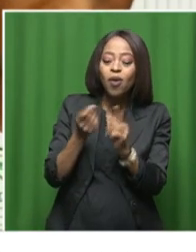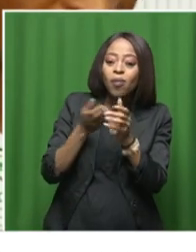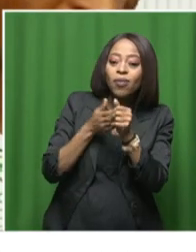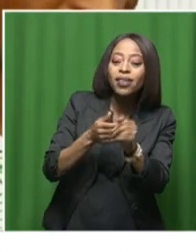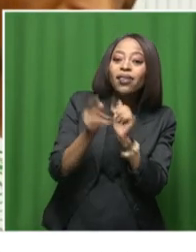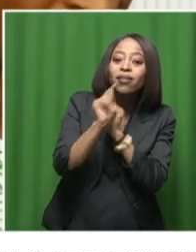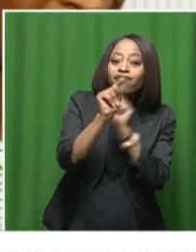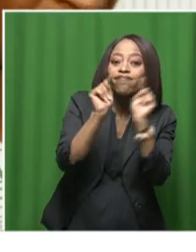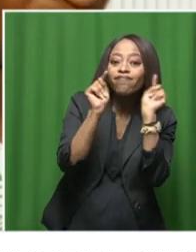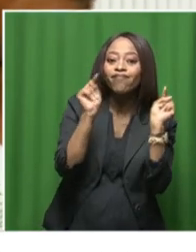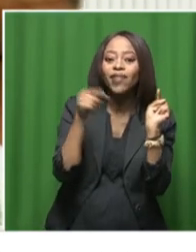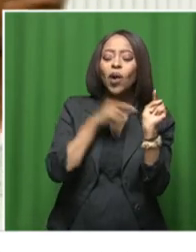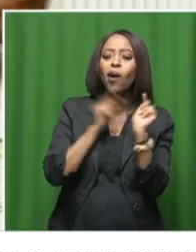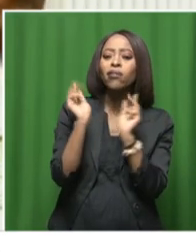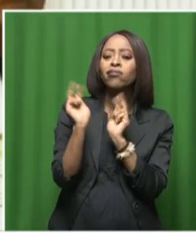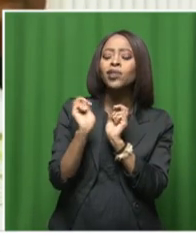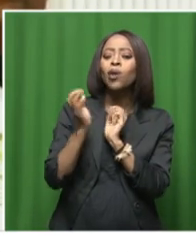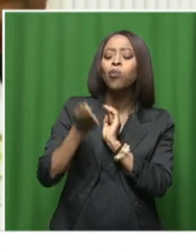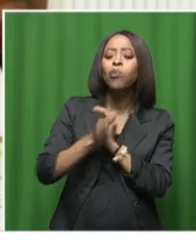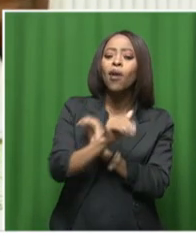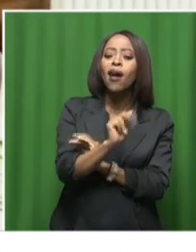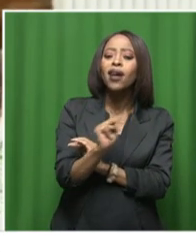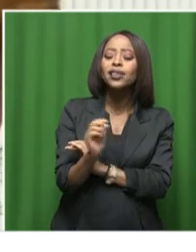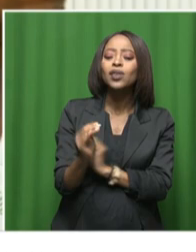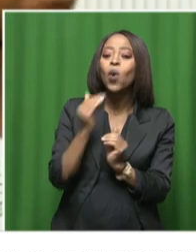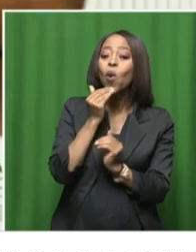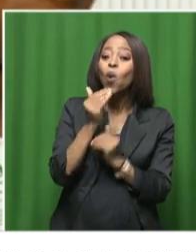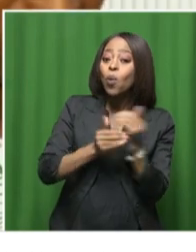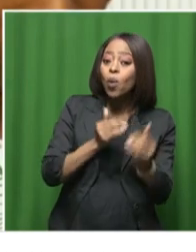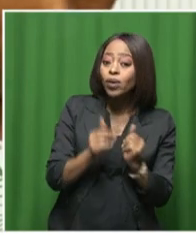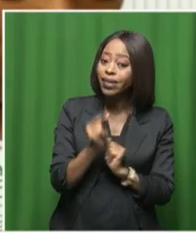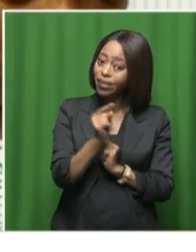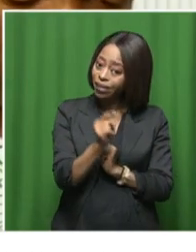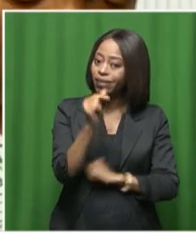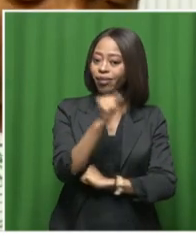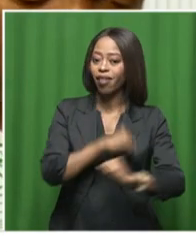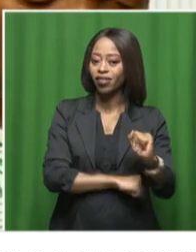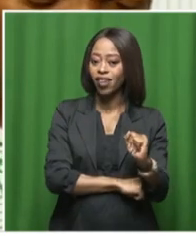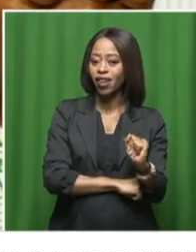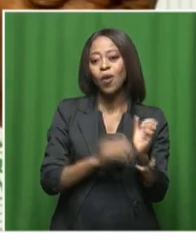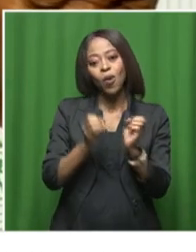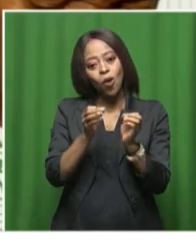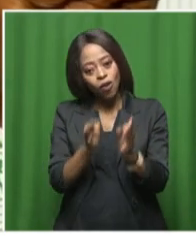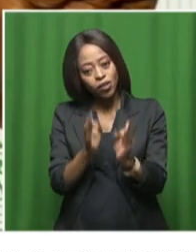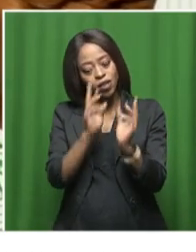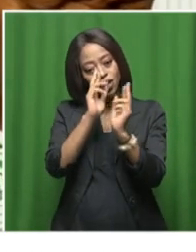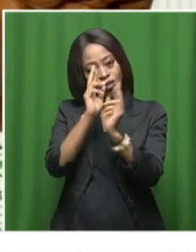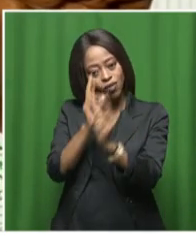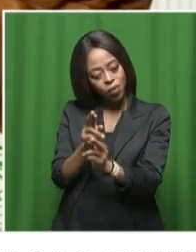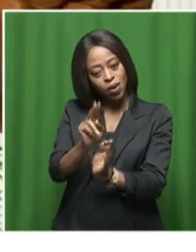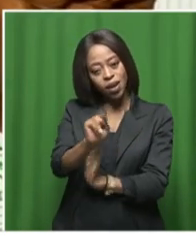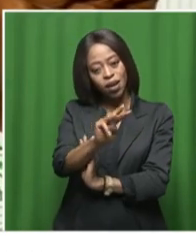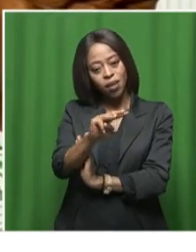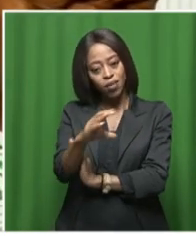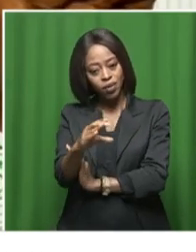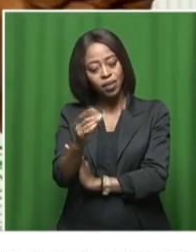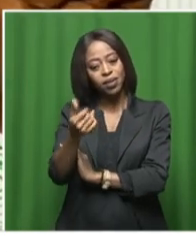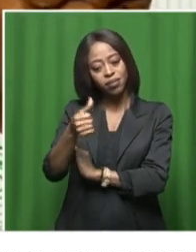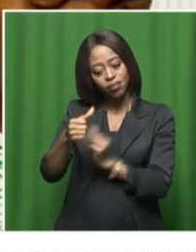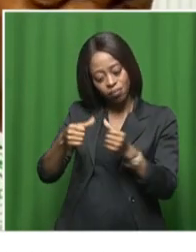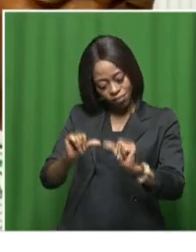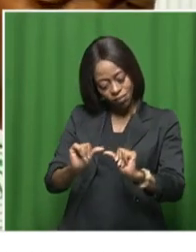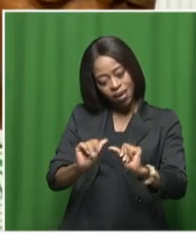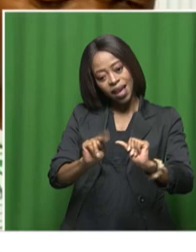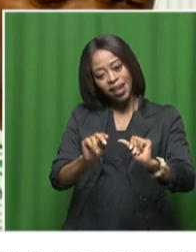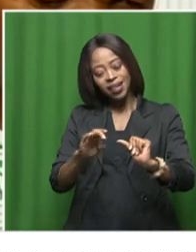because the issues in the organization must be processed by the structures. The officials must report to the NWC and then comes to the NEC. But